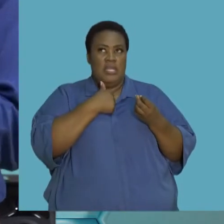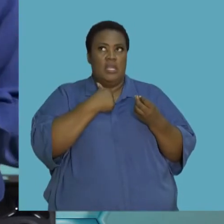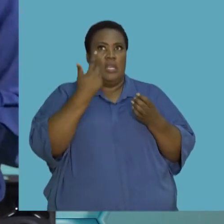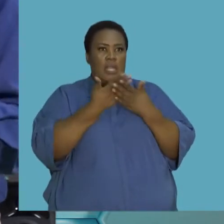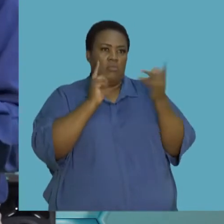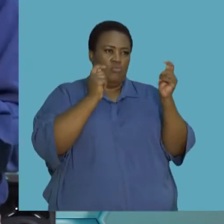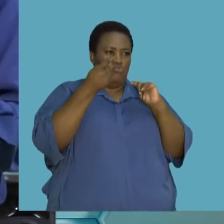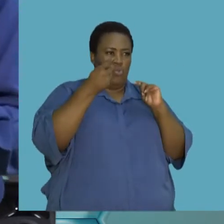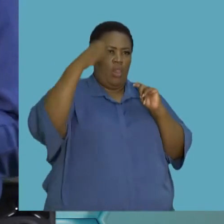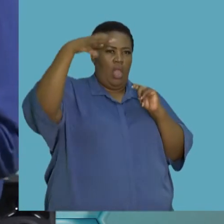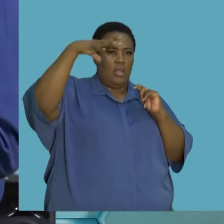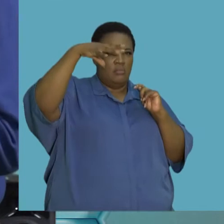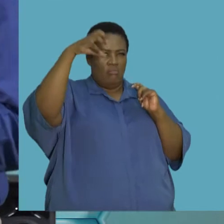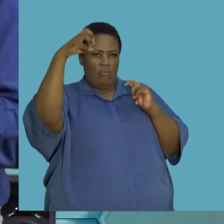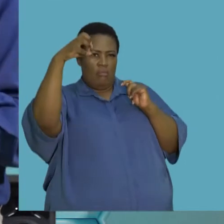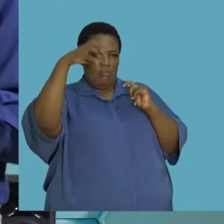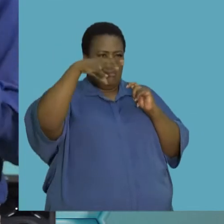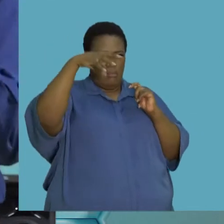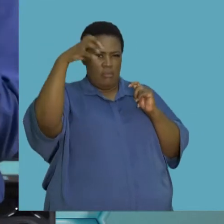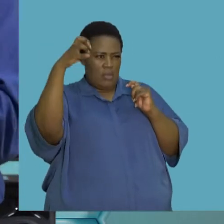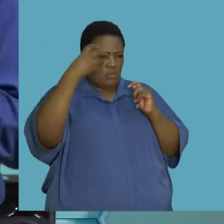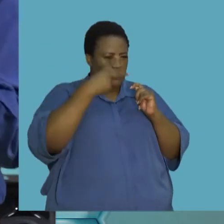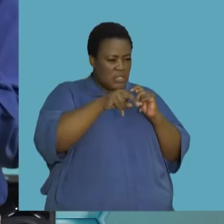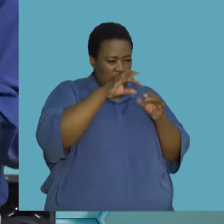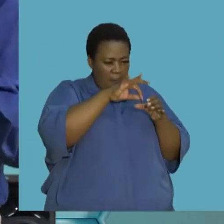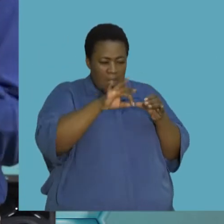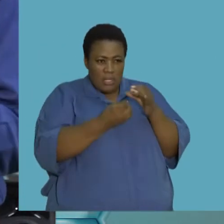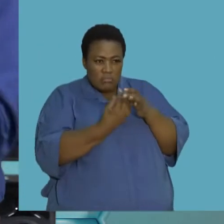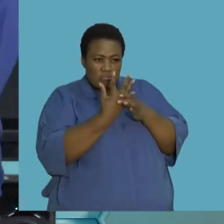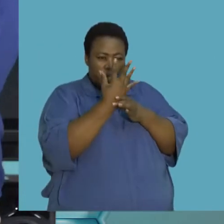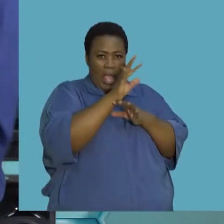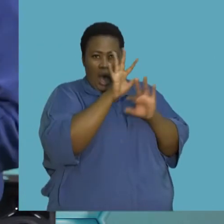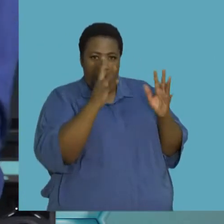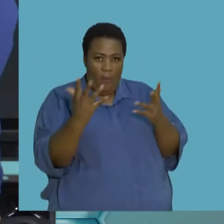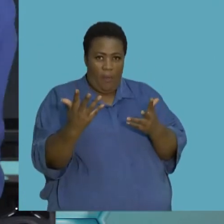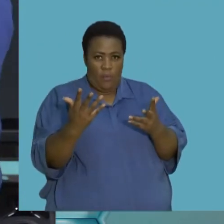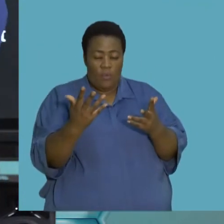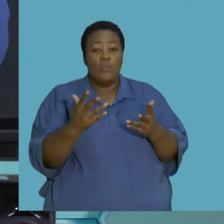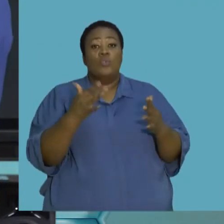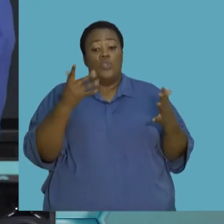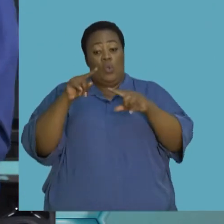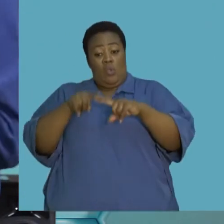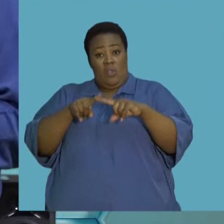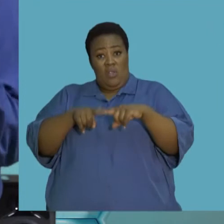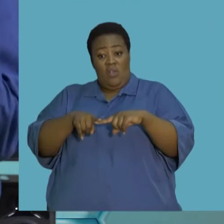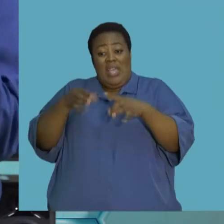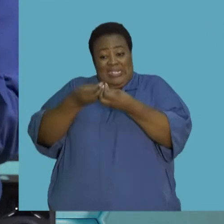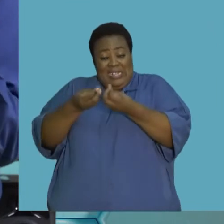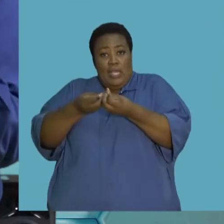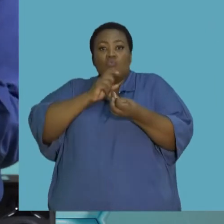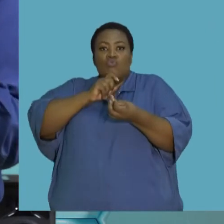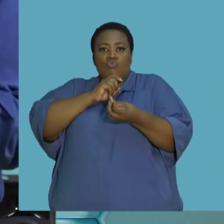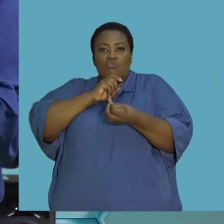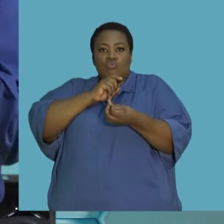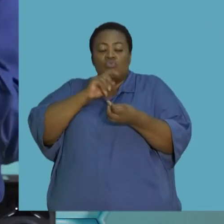to manipulate. In this case, the dependent variable is what we're going to use to measure the results, but the